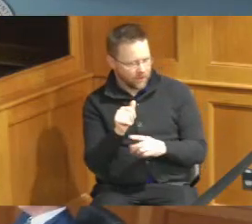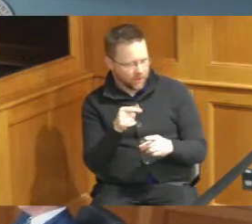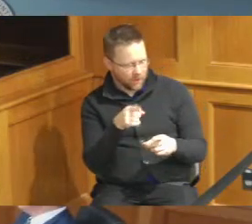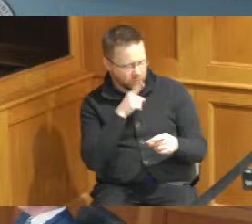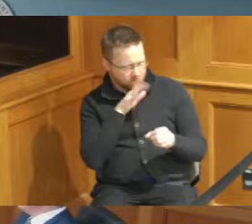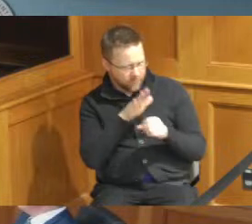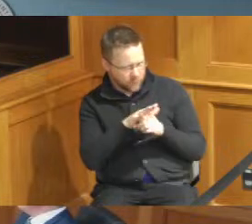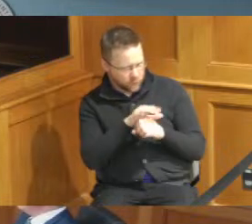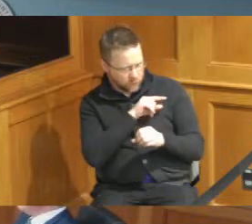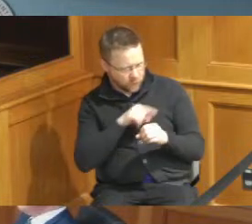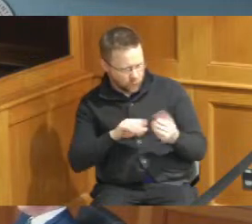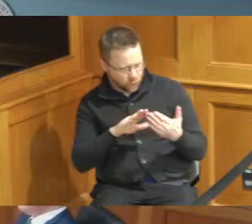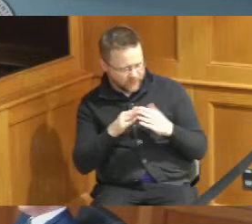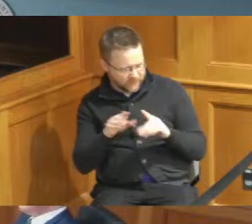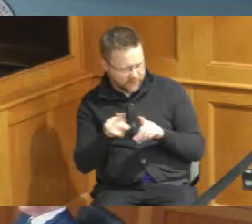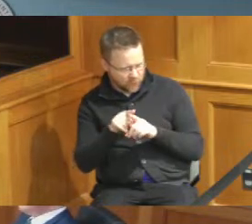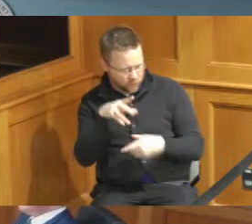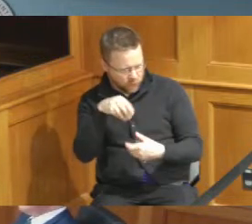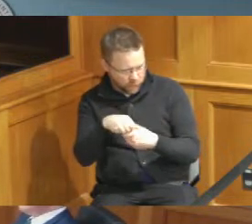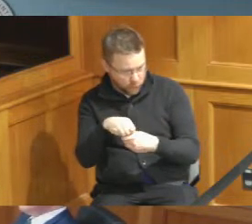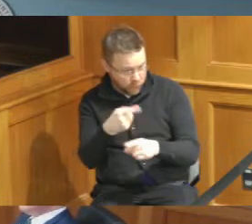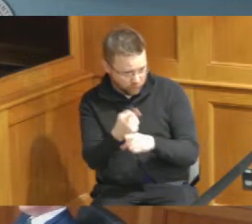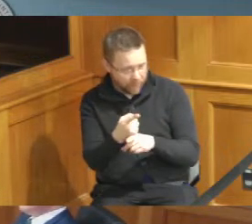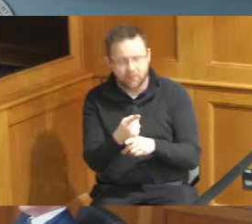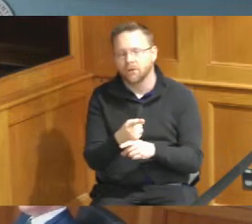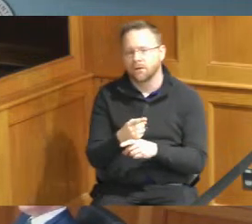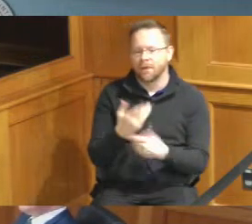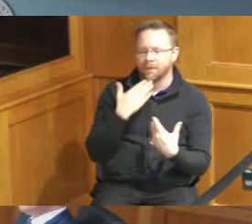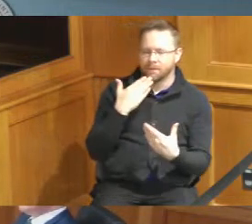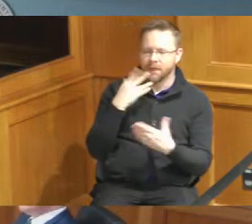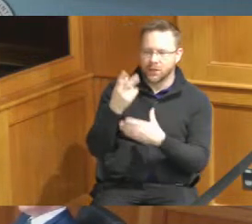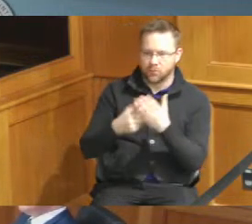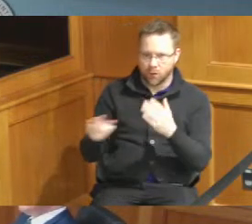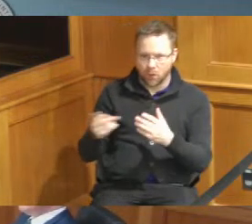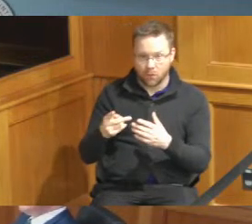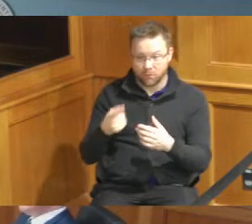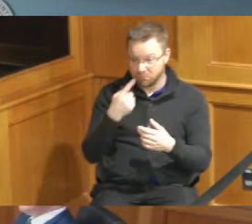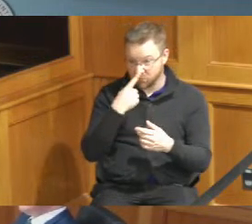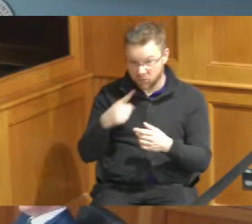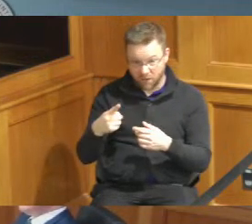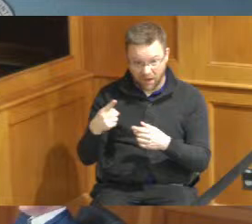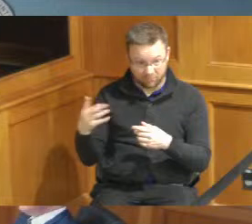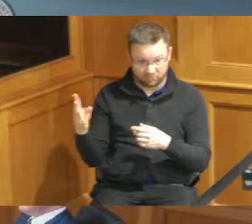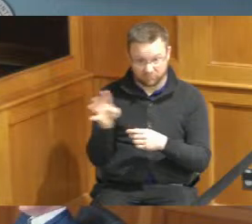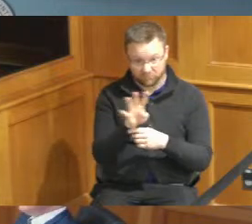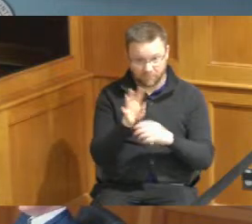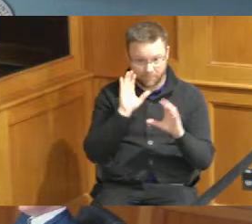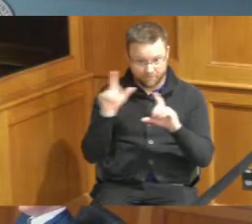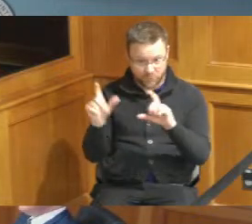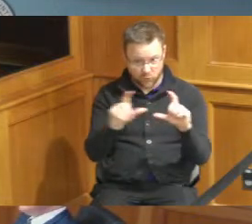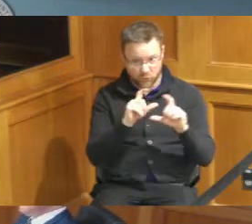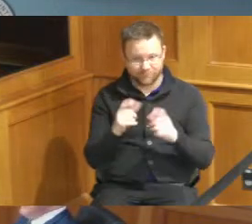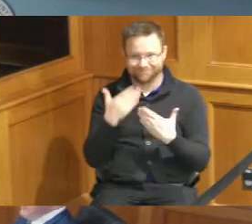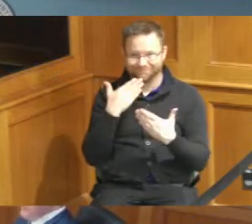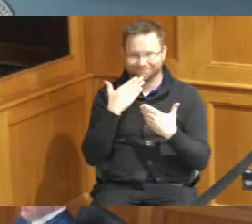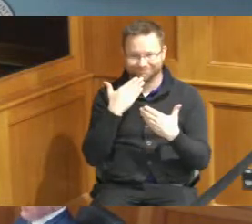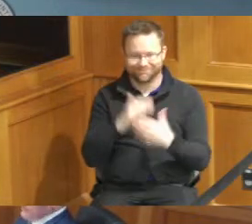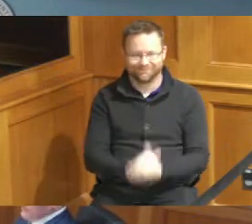the Queen City one as well. So thank you both. Can we come get a quick picture? Absolutely. Thank